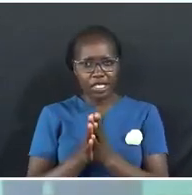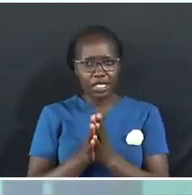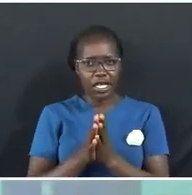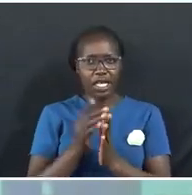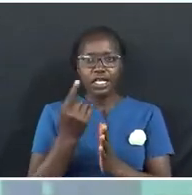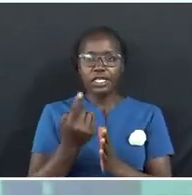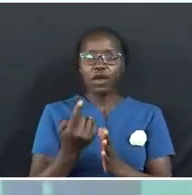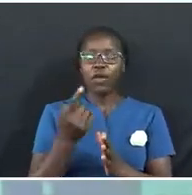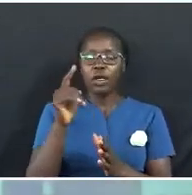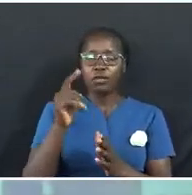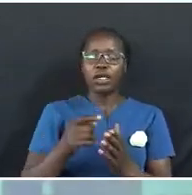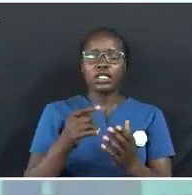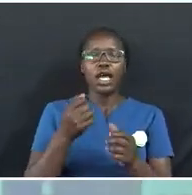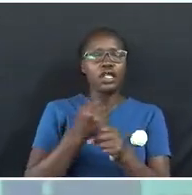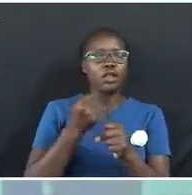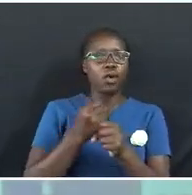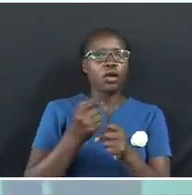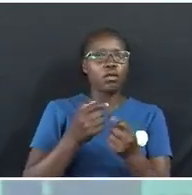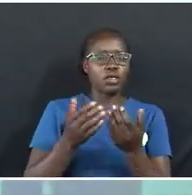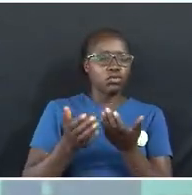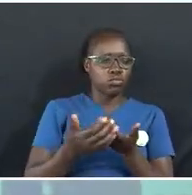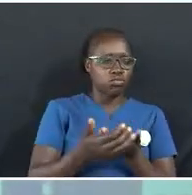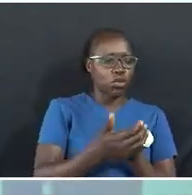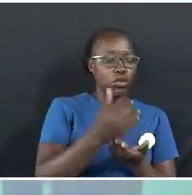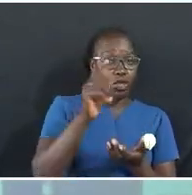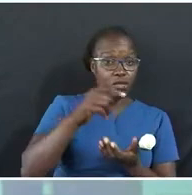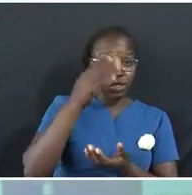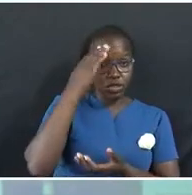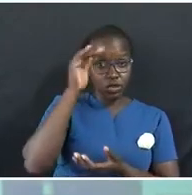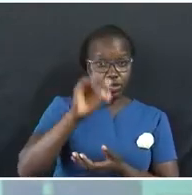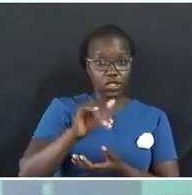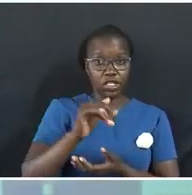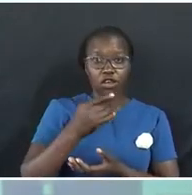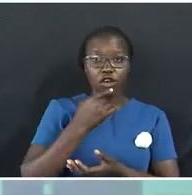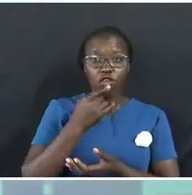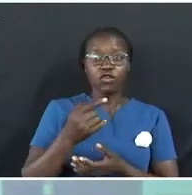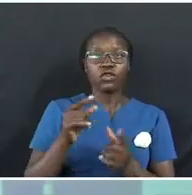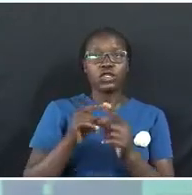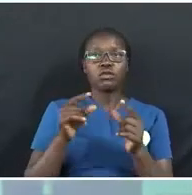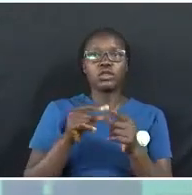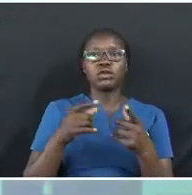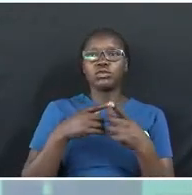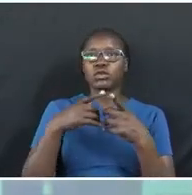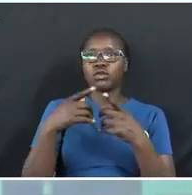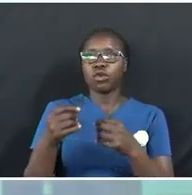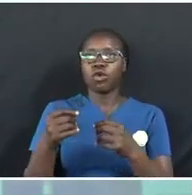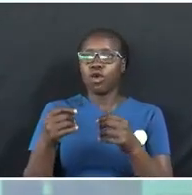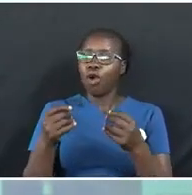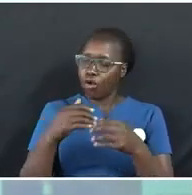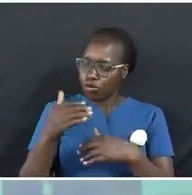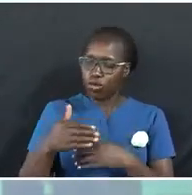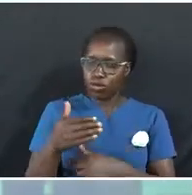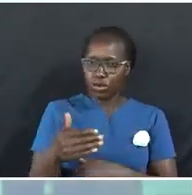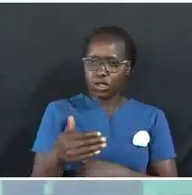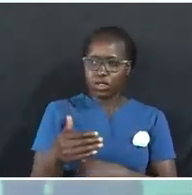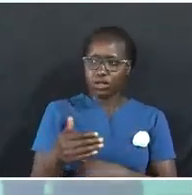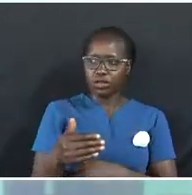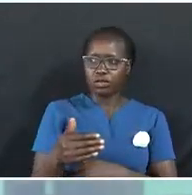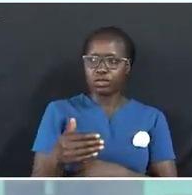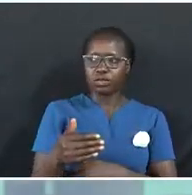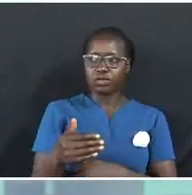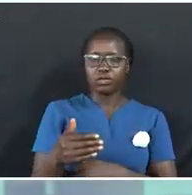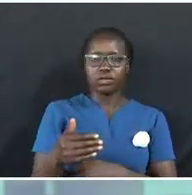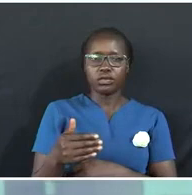must be harvested. They must go. They must know that for sure the message must go to all of the corners.